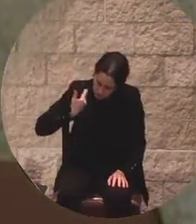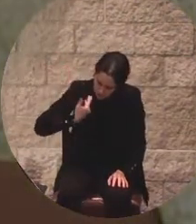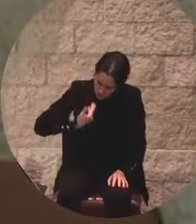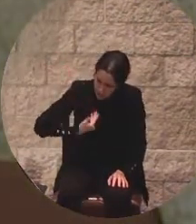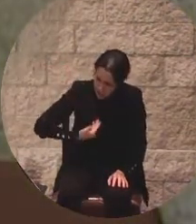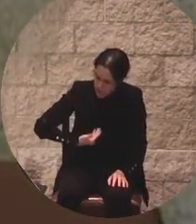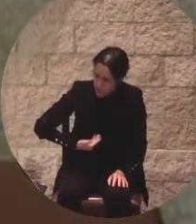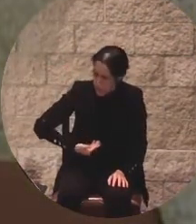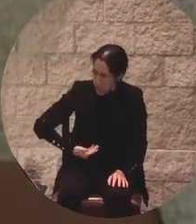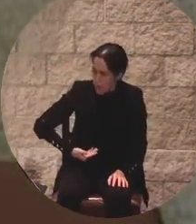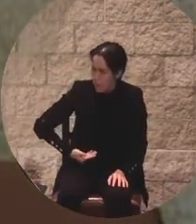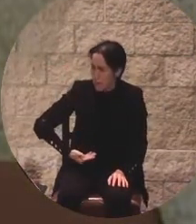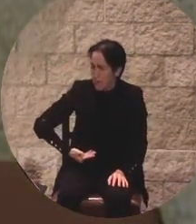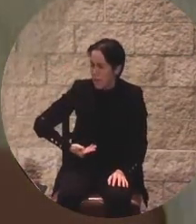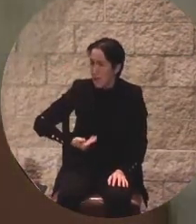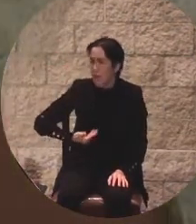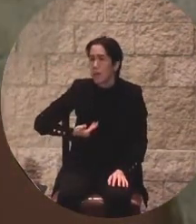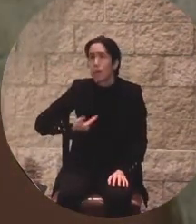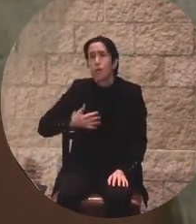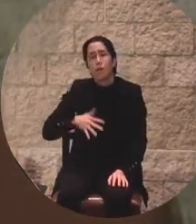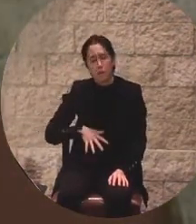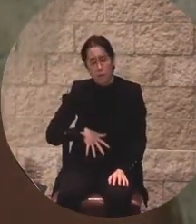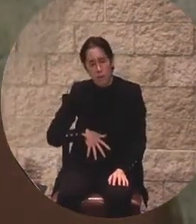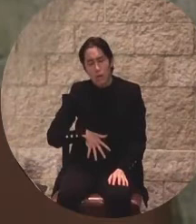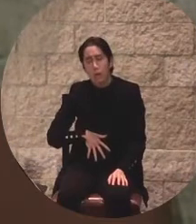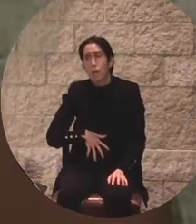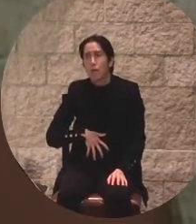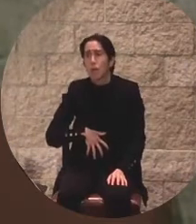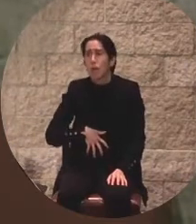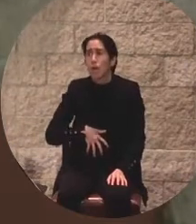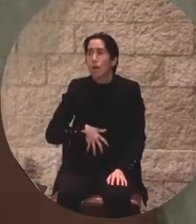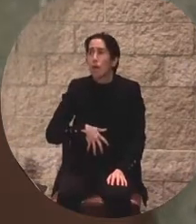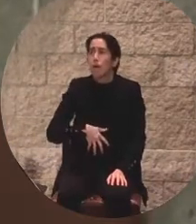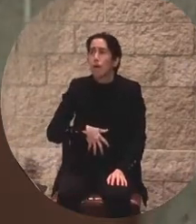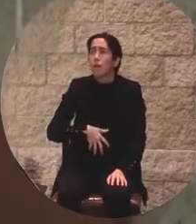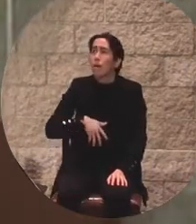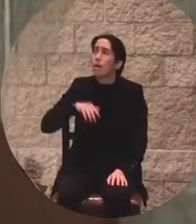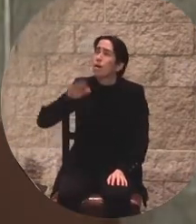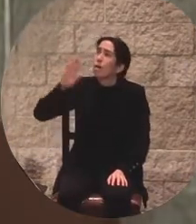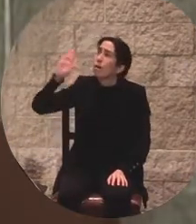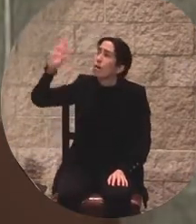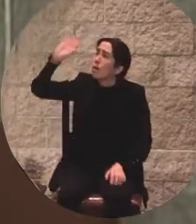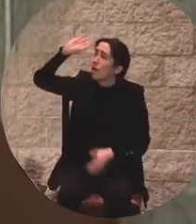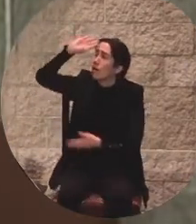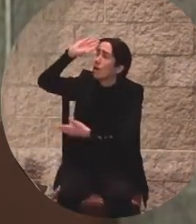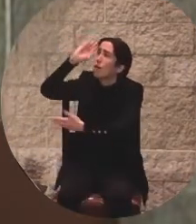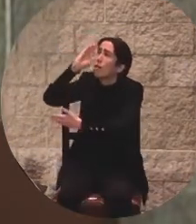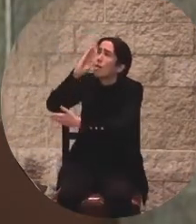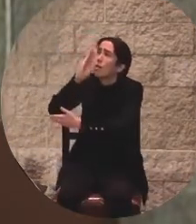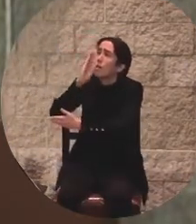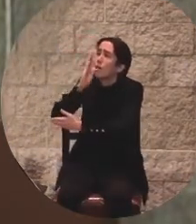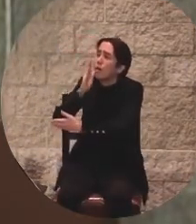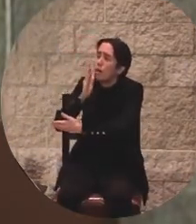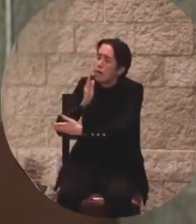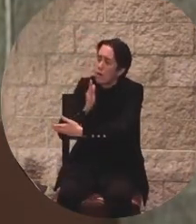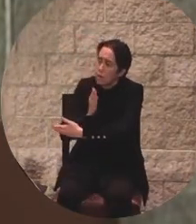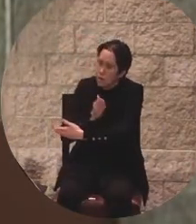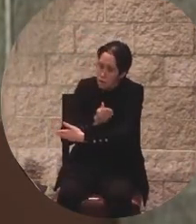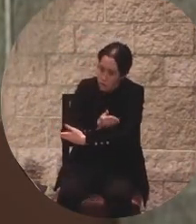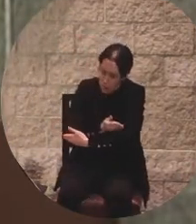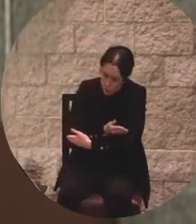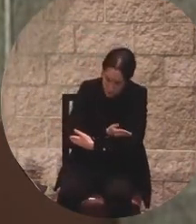chosen me now to carry your